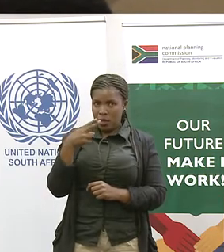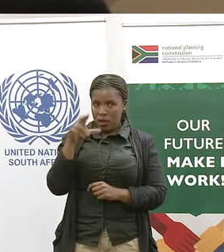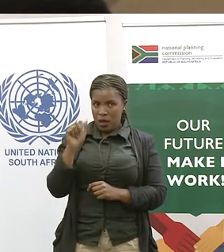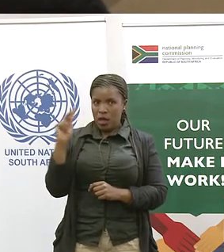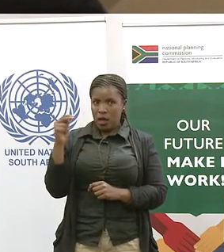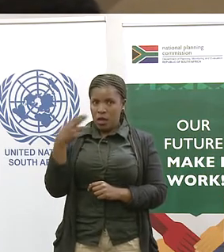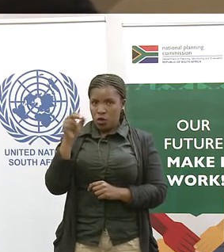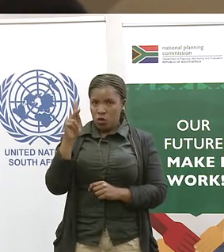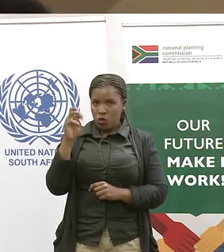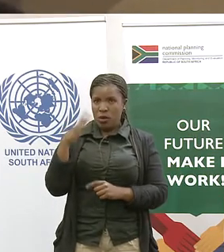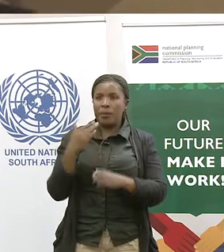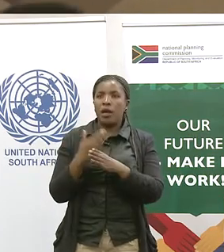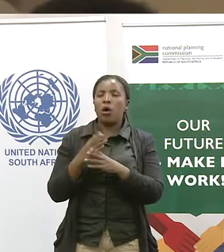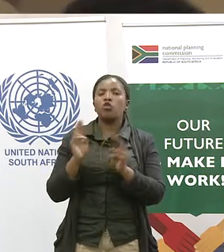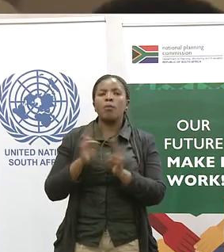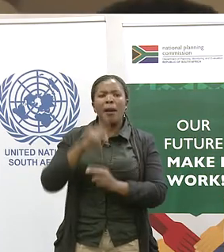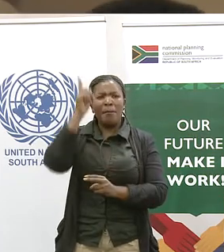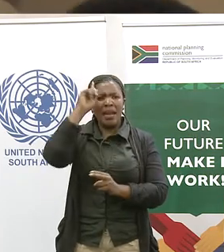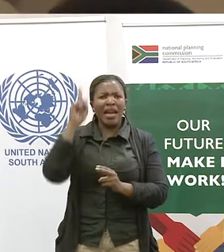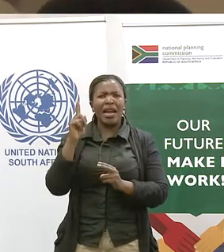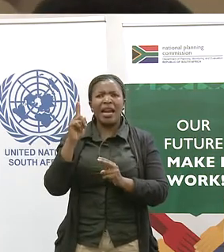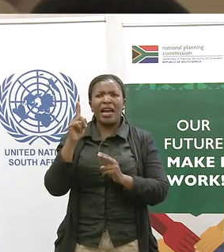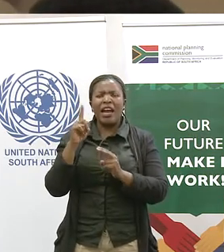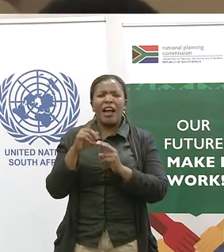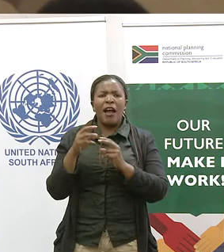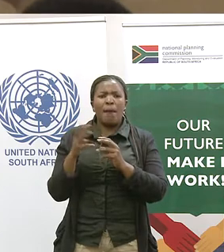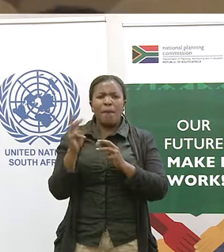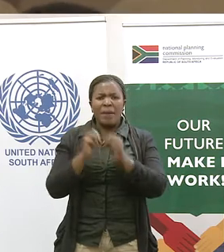my time with the Black Management Forum after work.